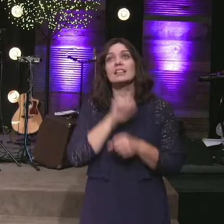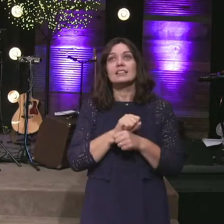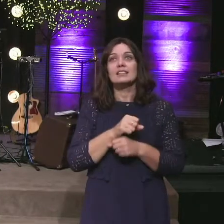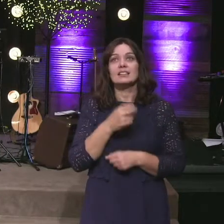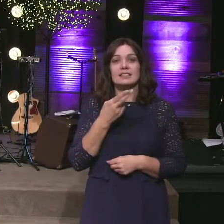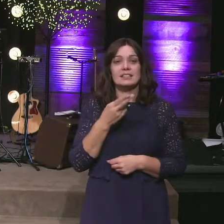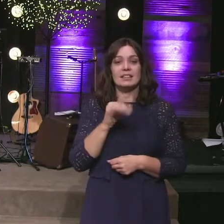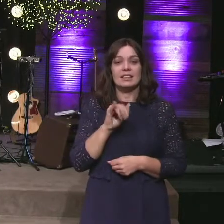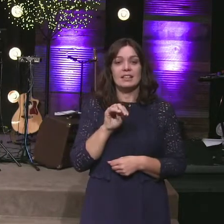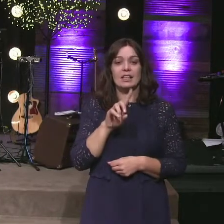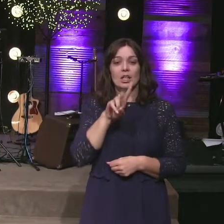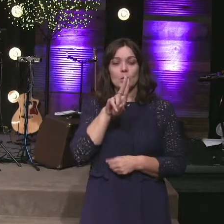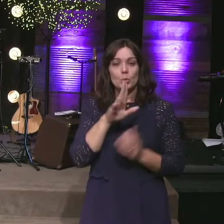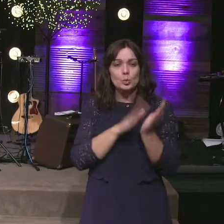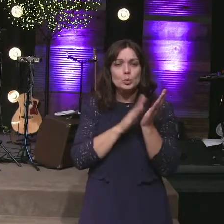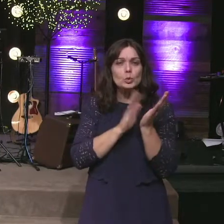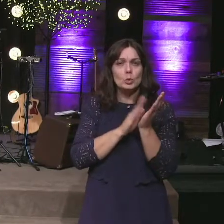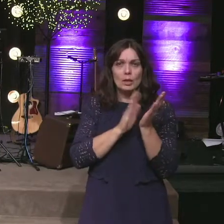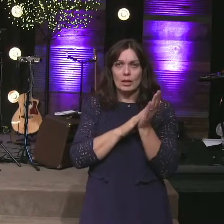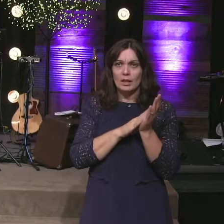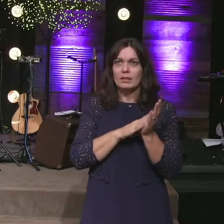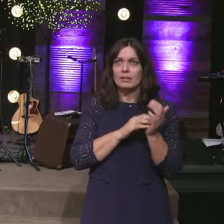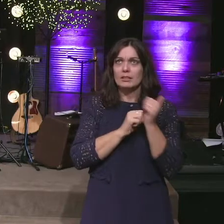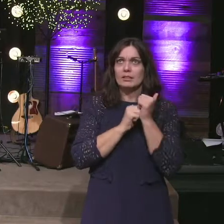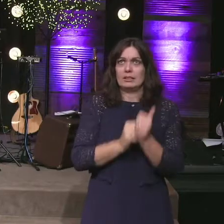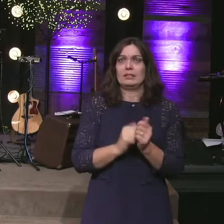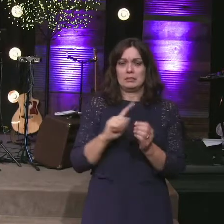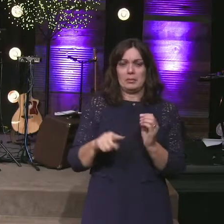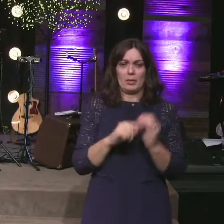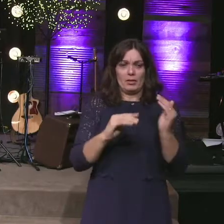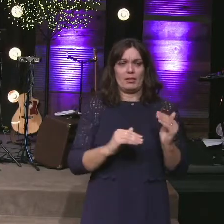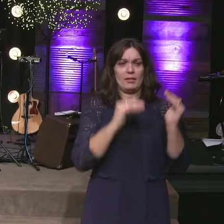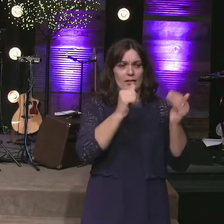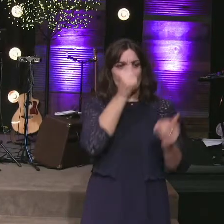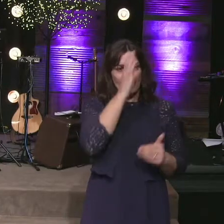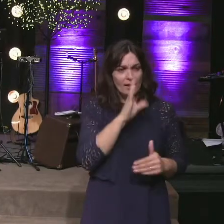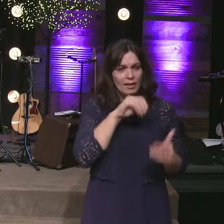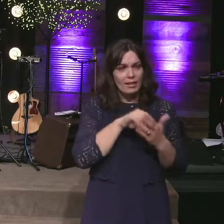chant. It's a mantra about a Hindu god.